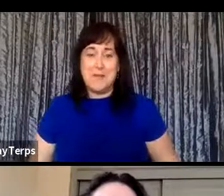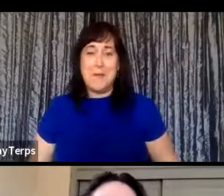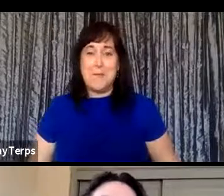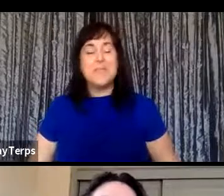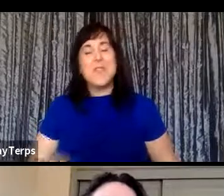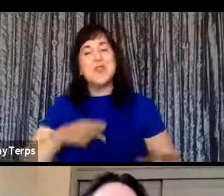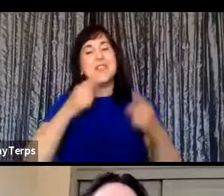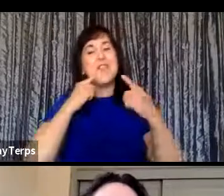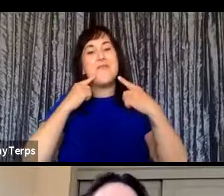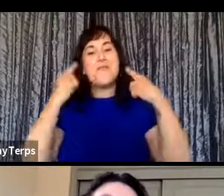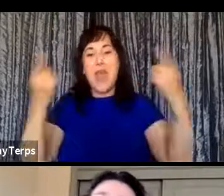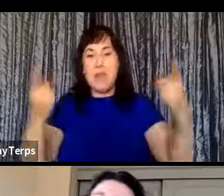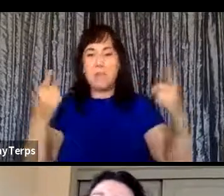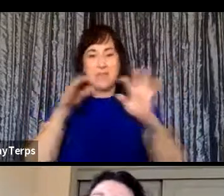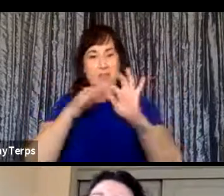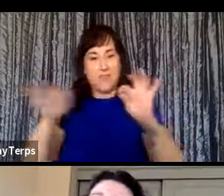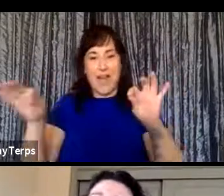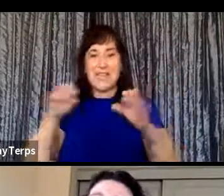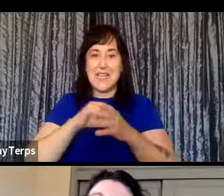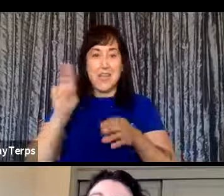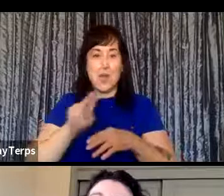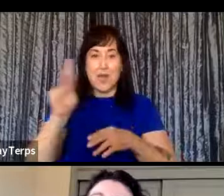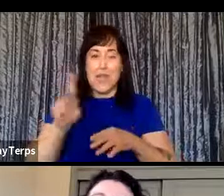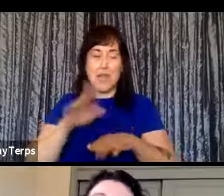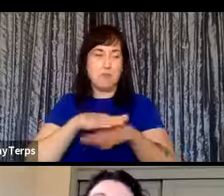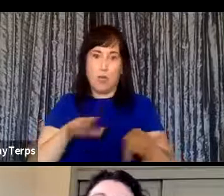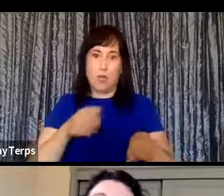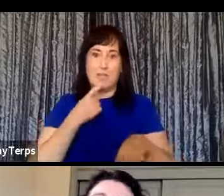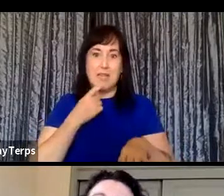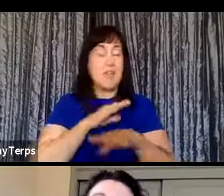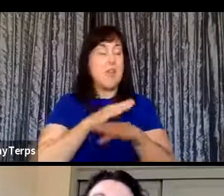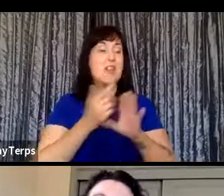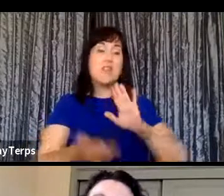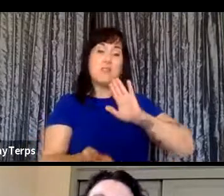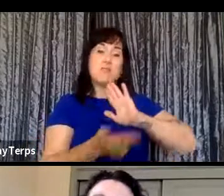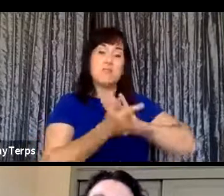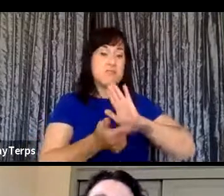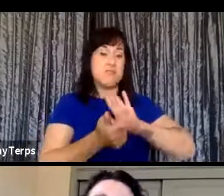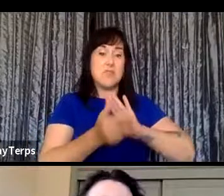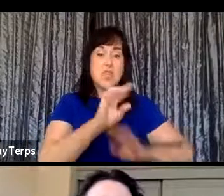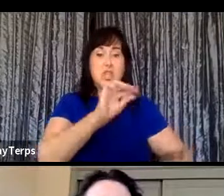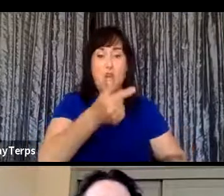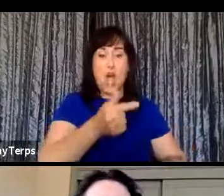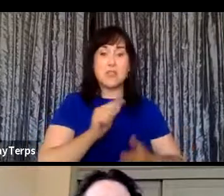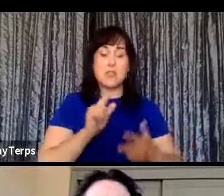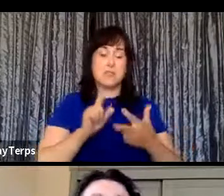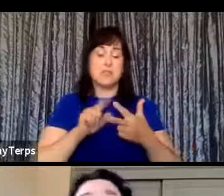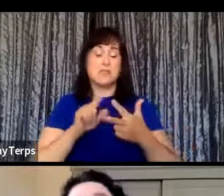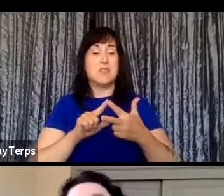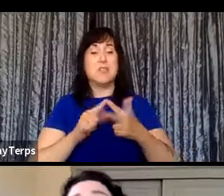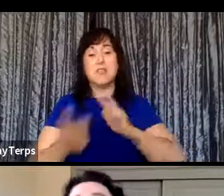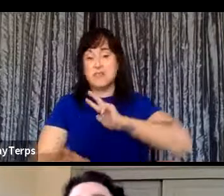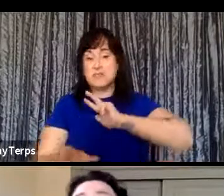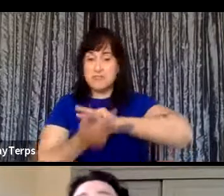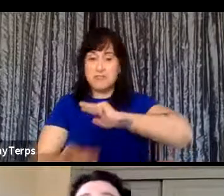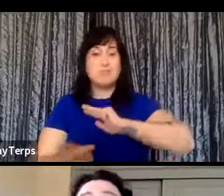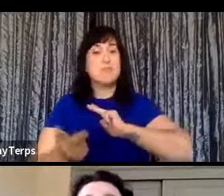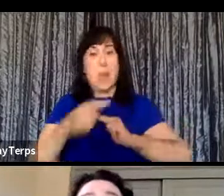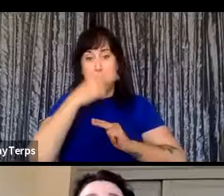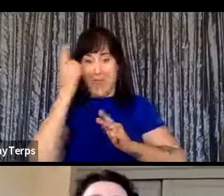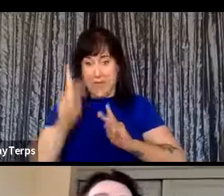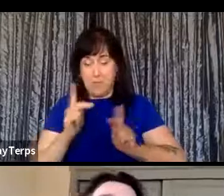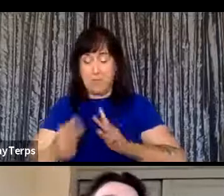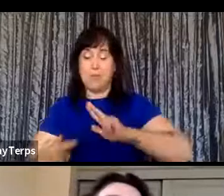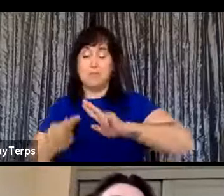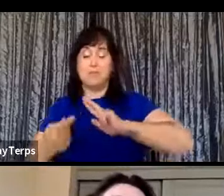in the UK, which I'm not going to repeat, but basically they wouldn't allow dogs and they wouldn't allow black people and they wouldn't allow Irish back in the 1960s. So when